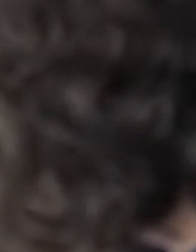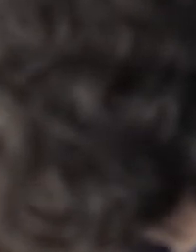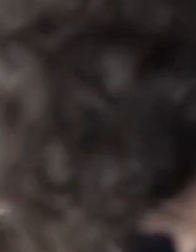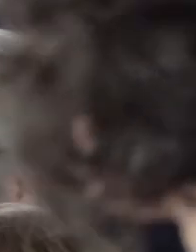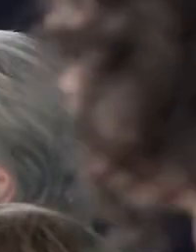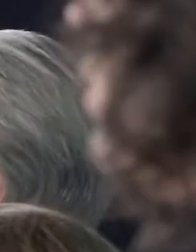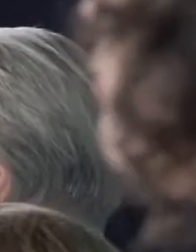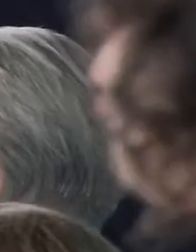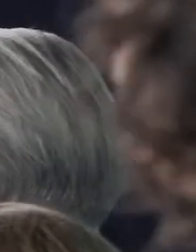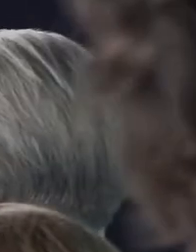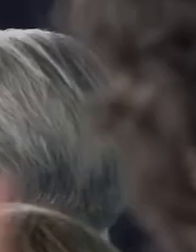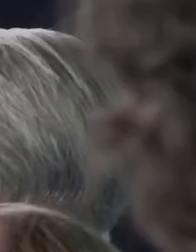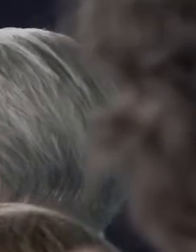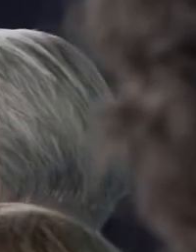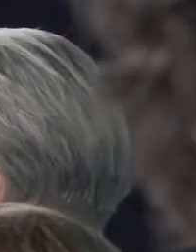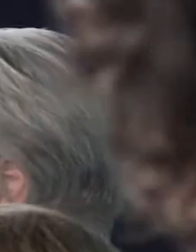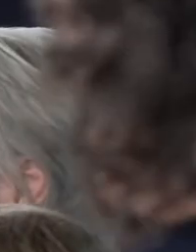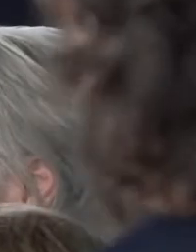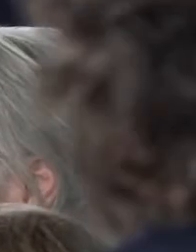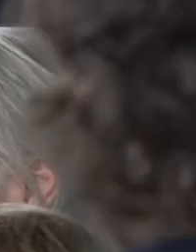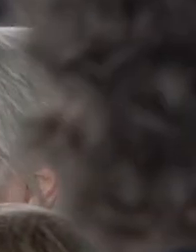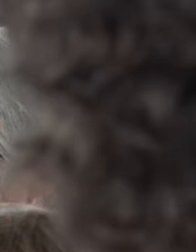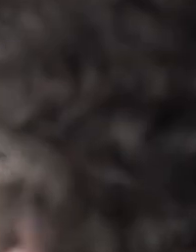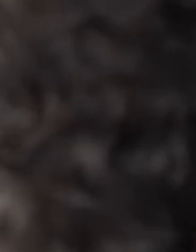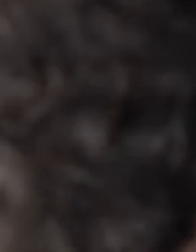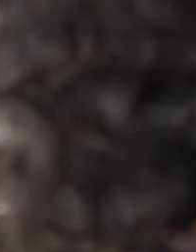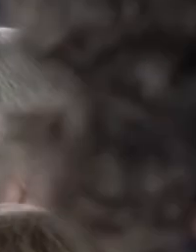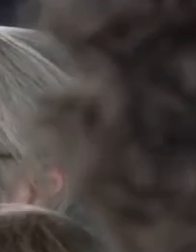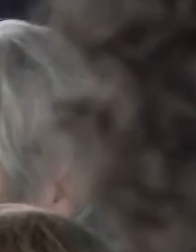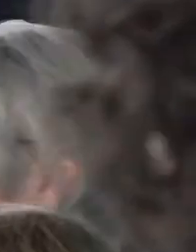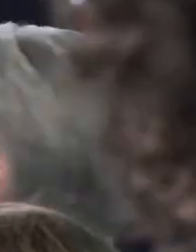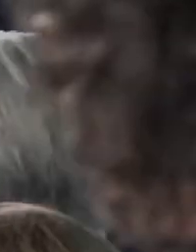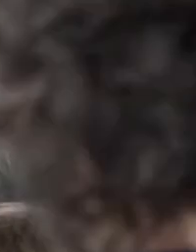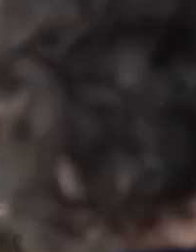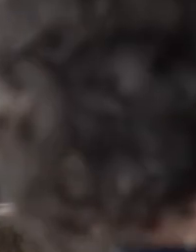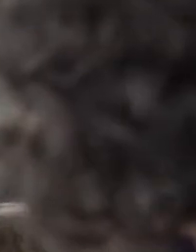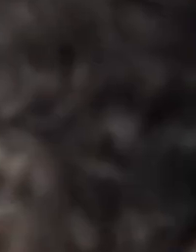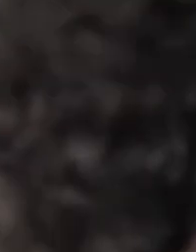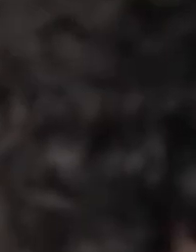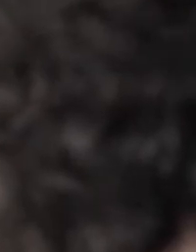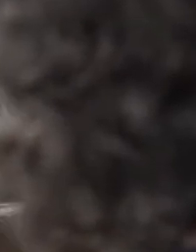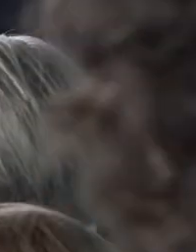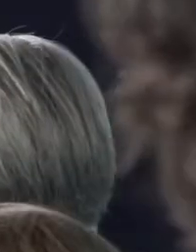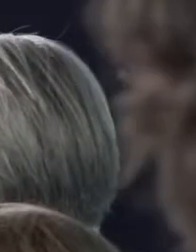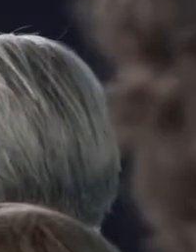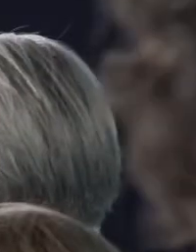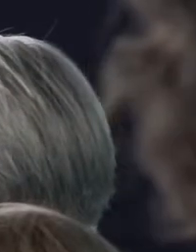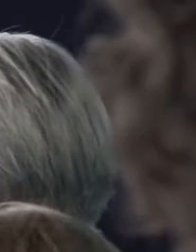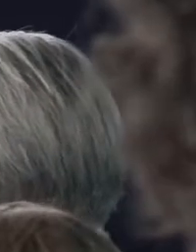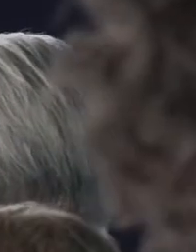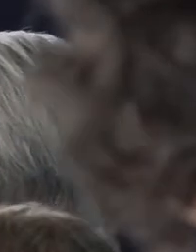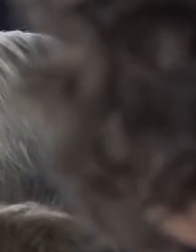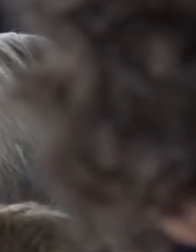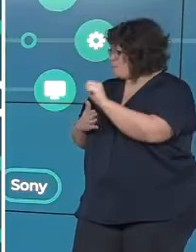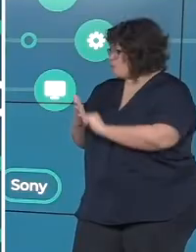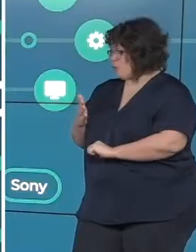been really, really helpful for us. And our program is growing remarkably fast. I'm really impressed with what the team has done. That's great. That's great.